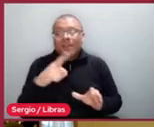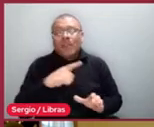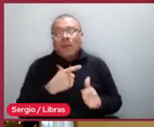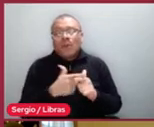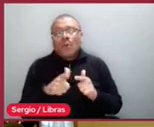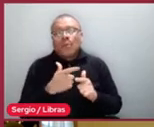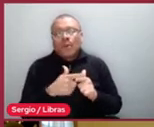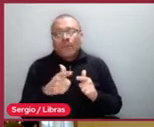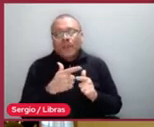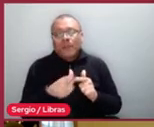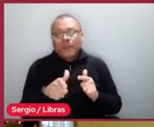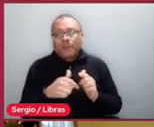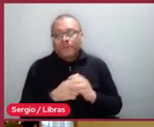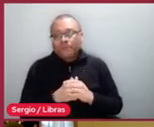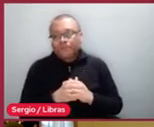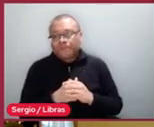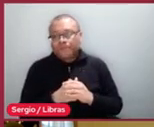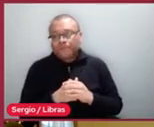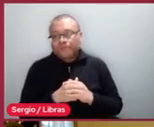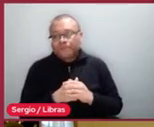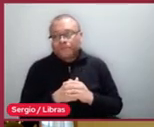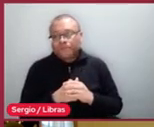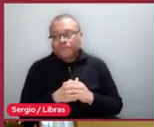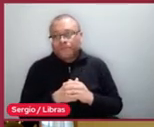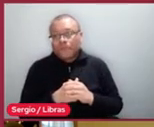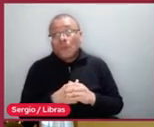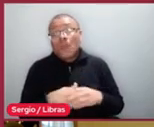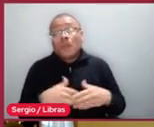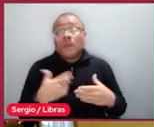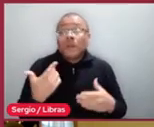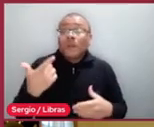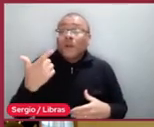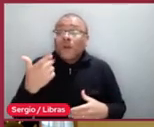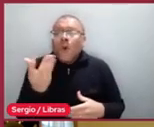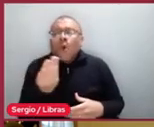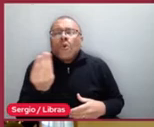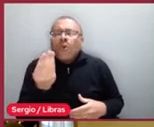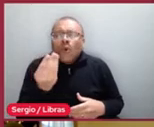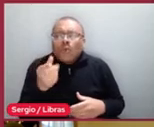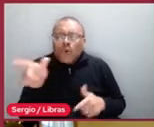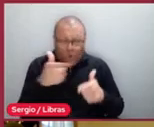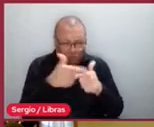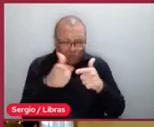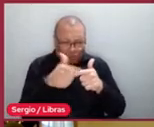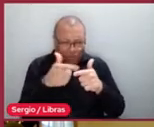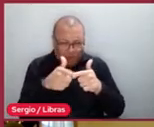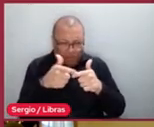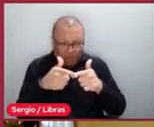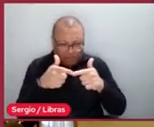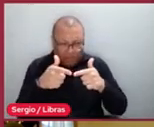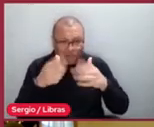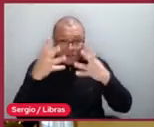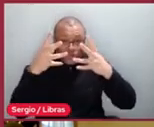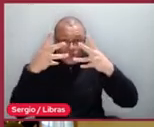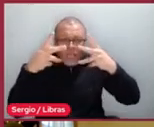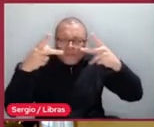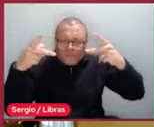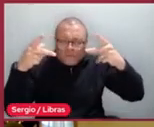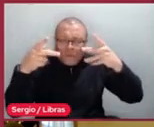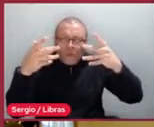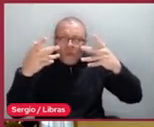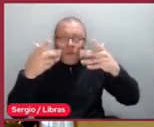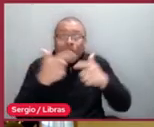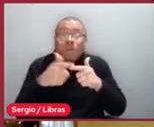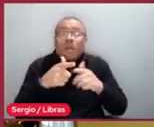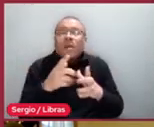because it's a DSL. Oh, we can solve this problem here with active record single table inheritance.